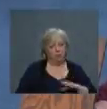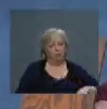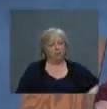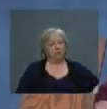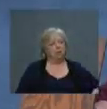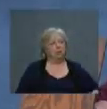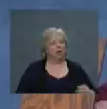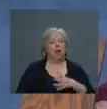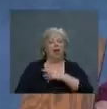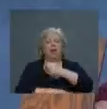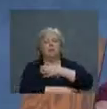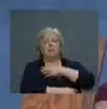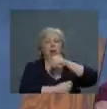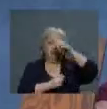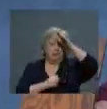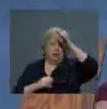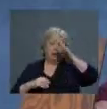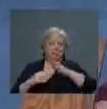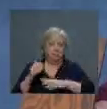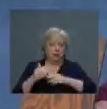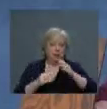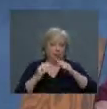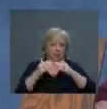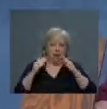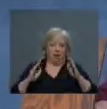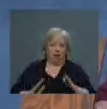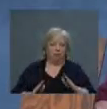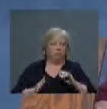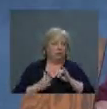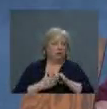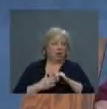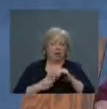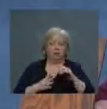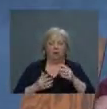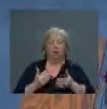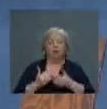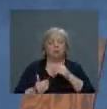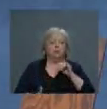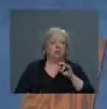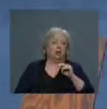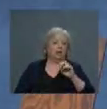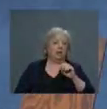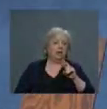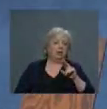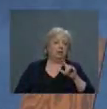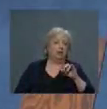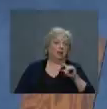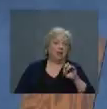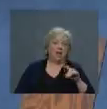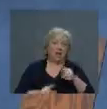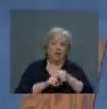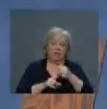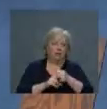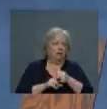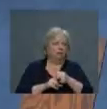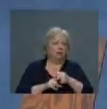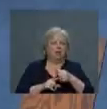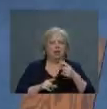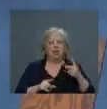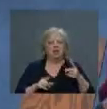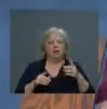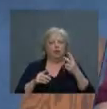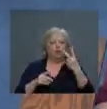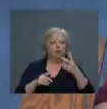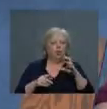And my dad built it to where it's virtually insulated itself because it's 2 concrete block walls with a dead